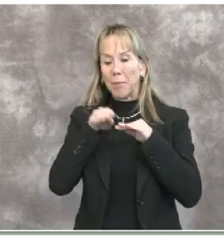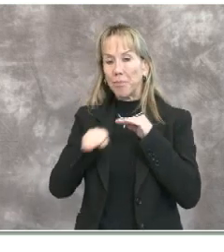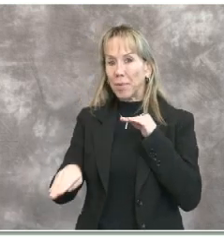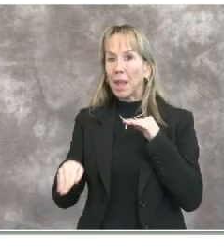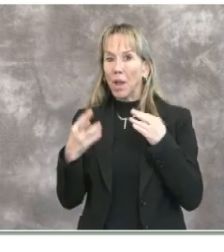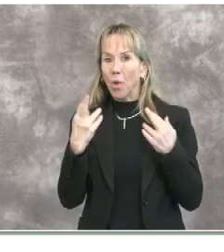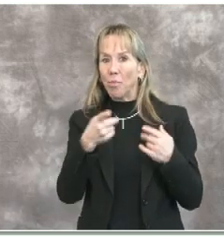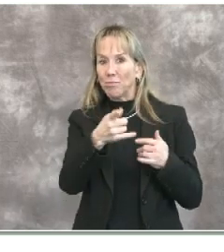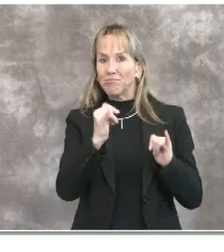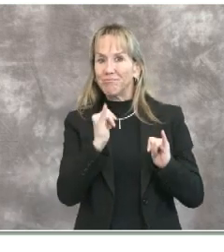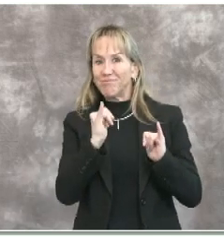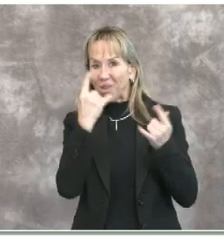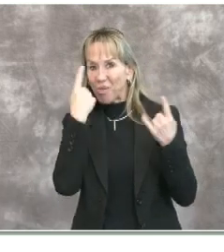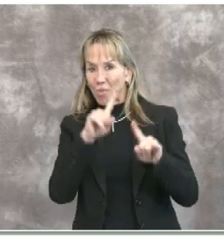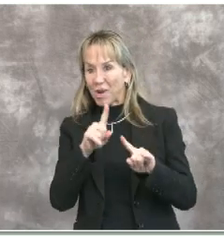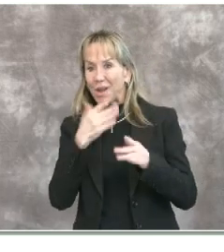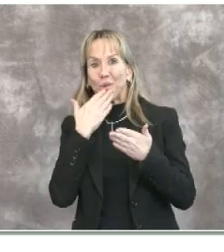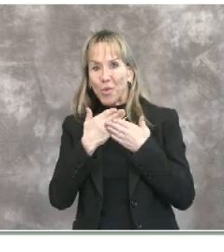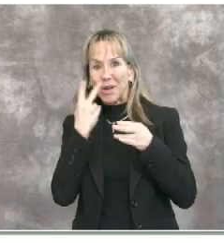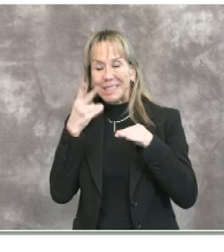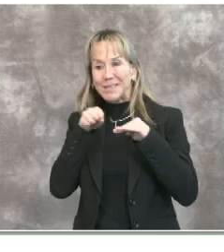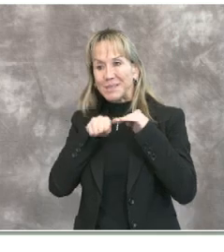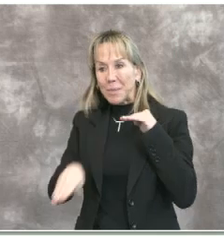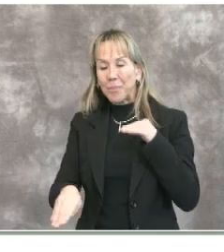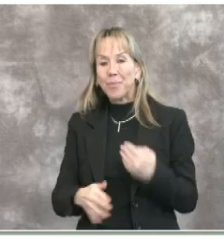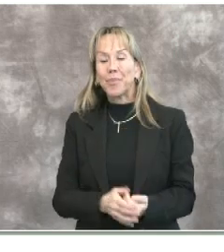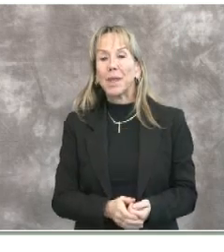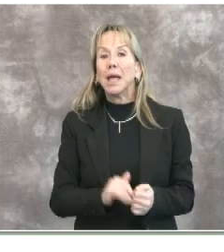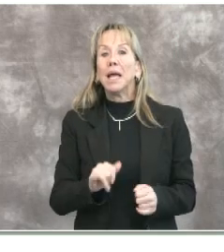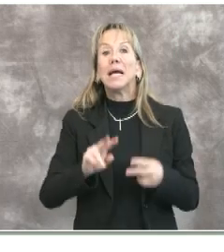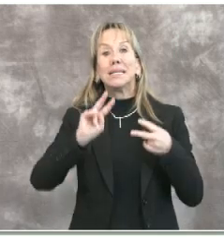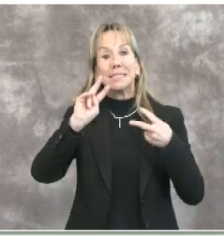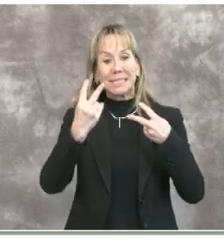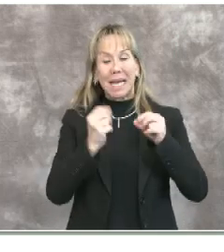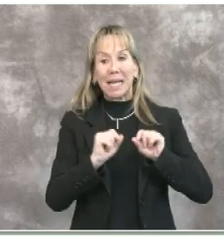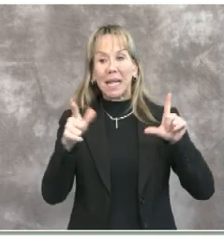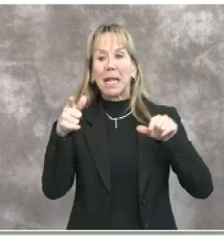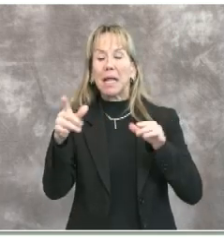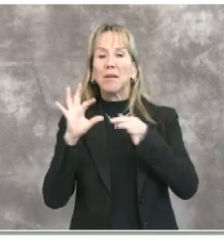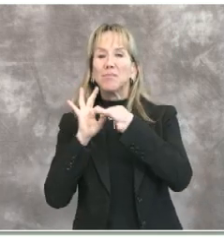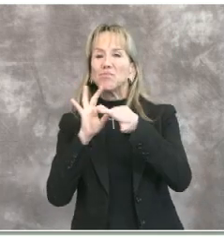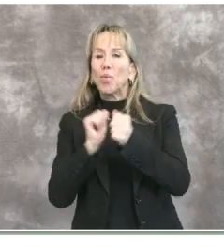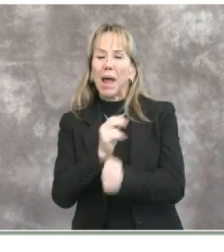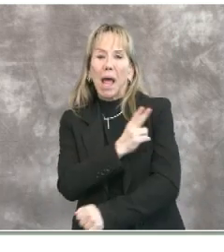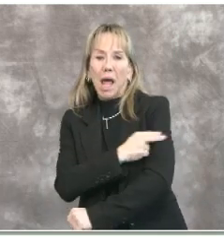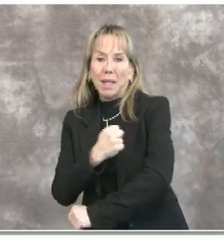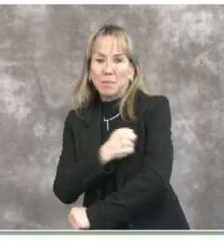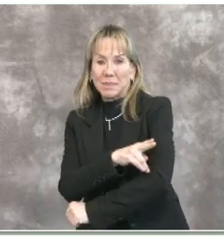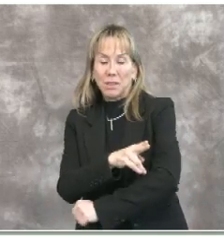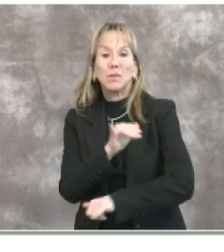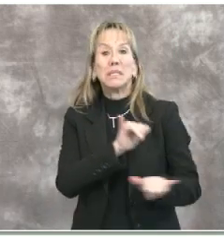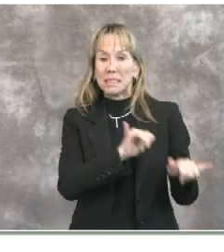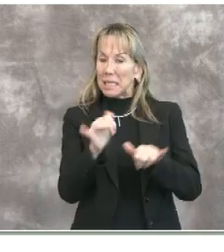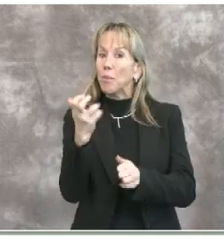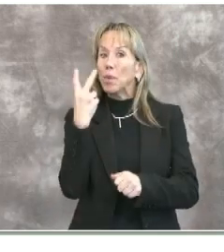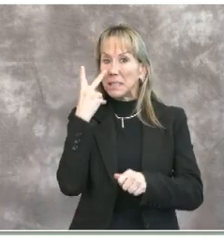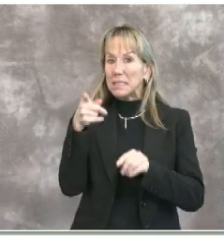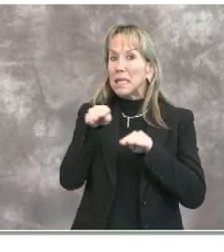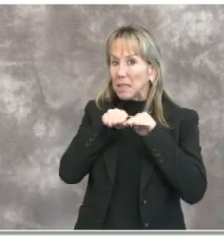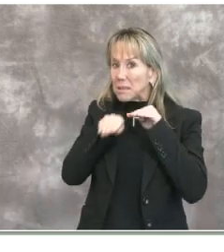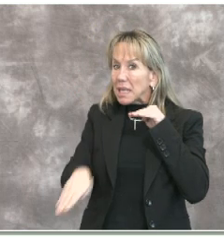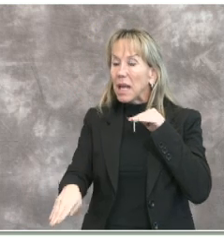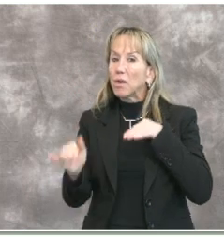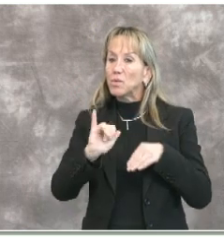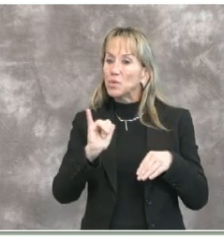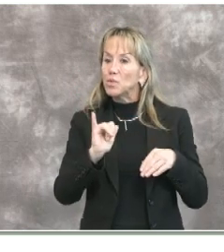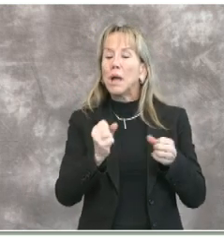that way as well. The second metric is related to hospitals, and here we want to see a downward trajectory of